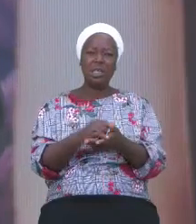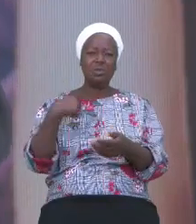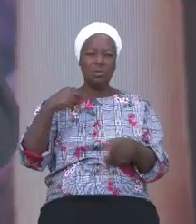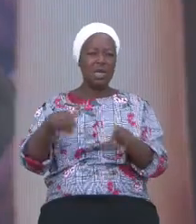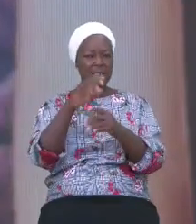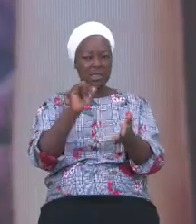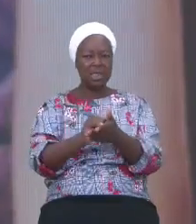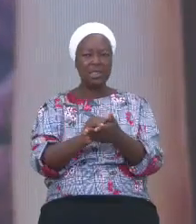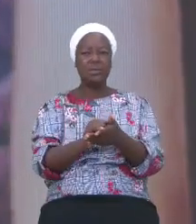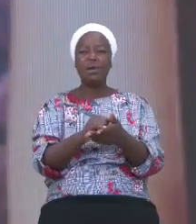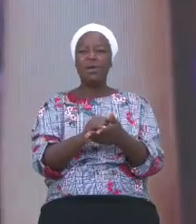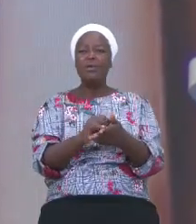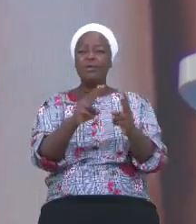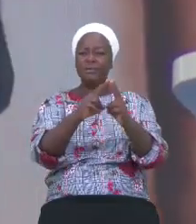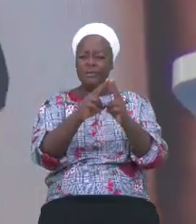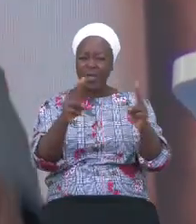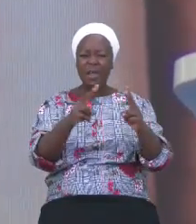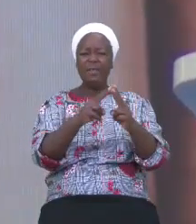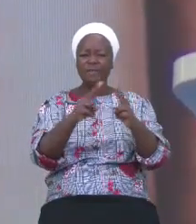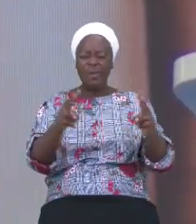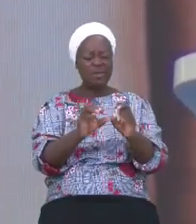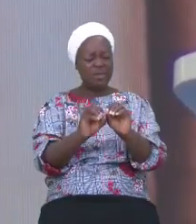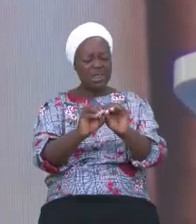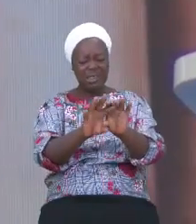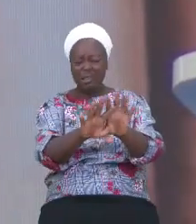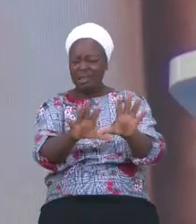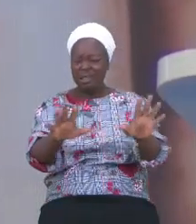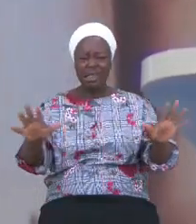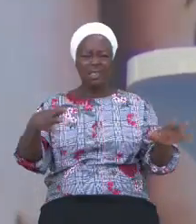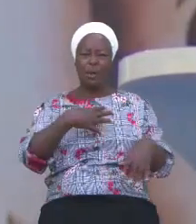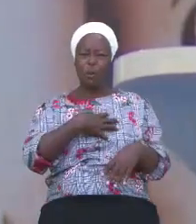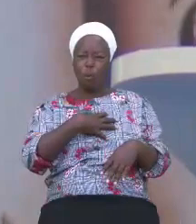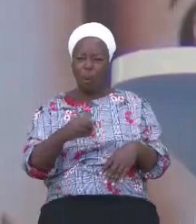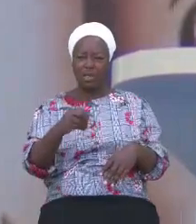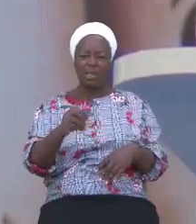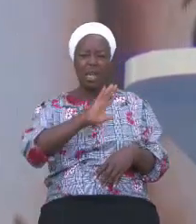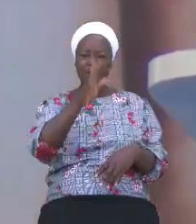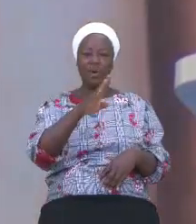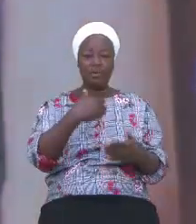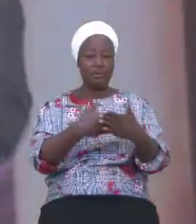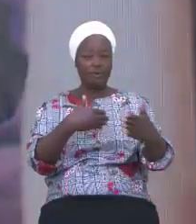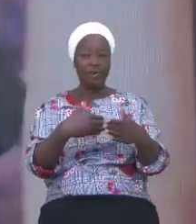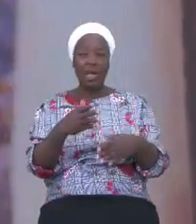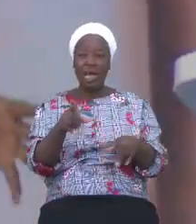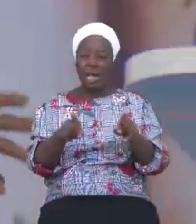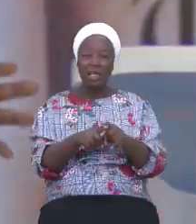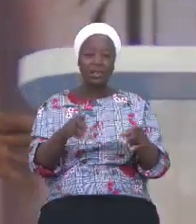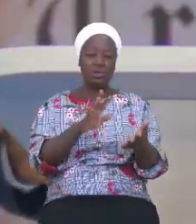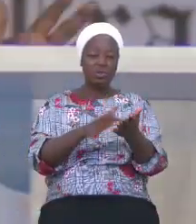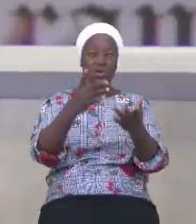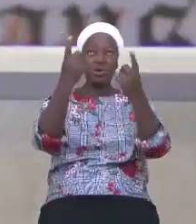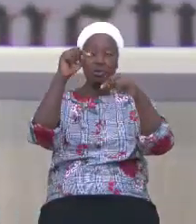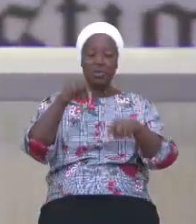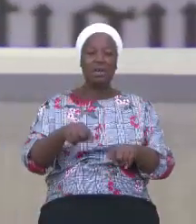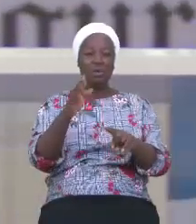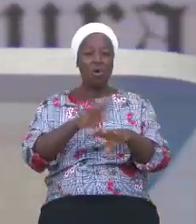like that, very sparkling white, never before, as glory come down